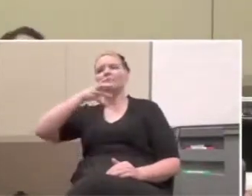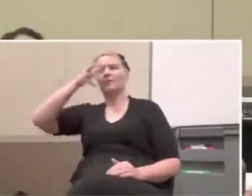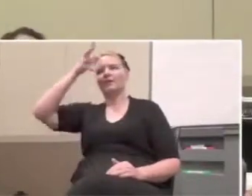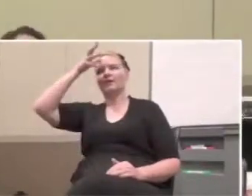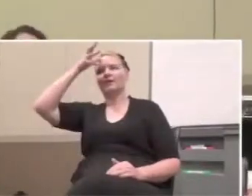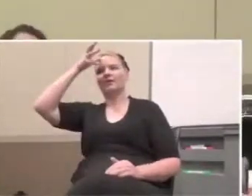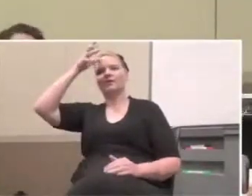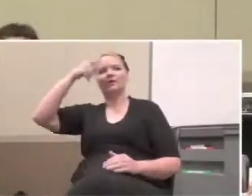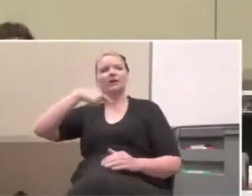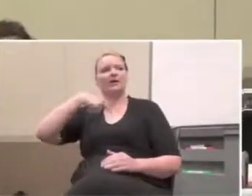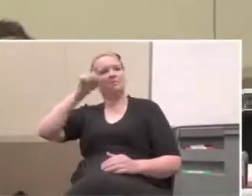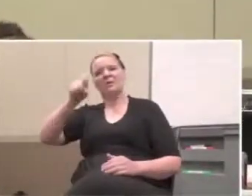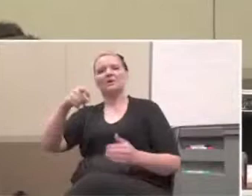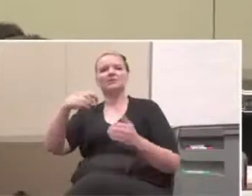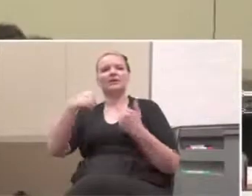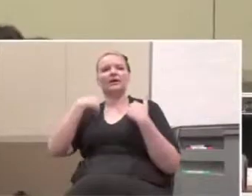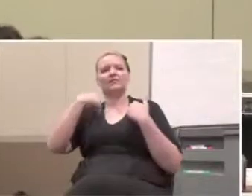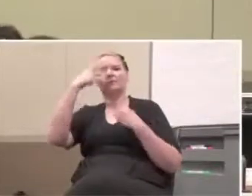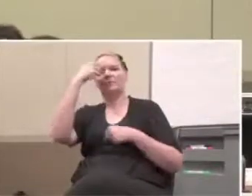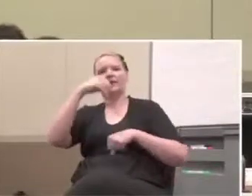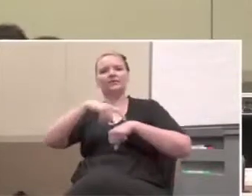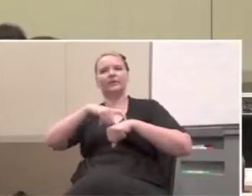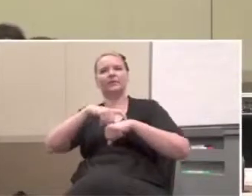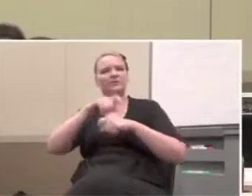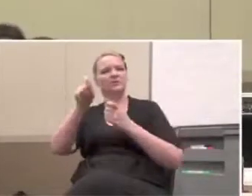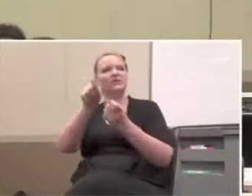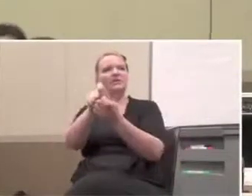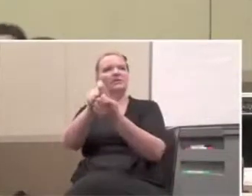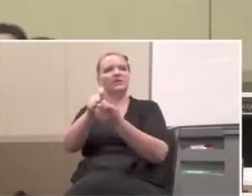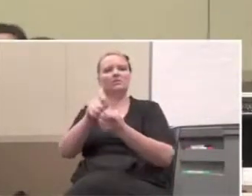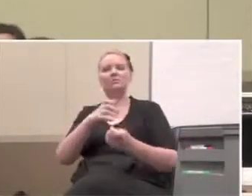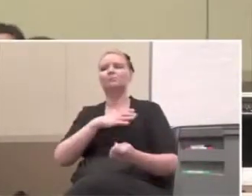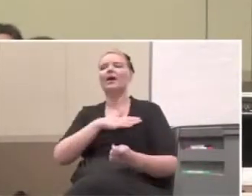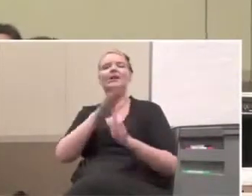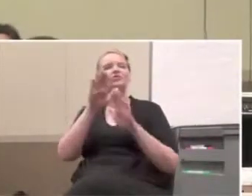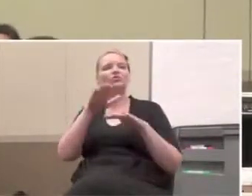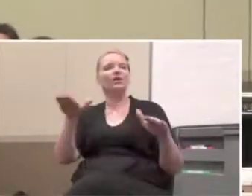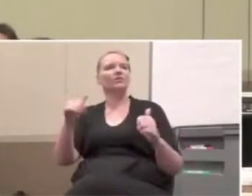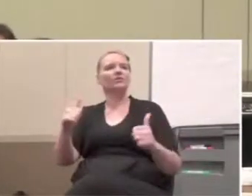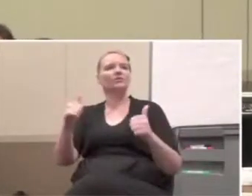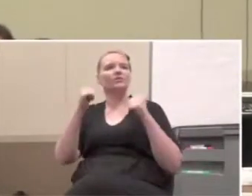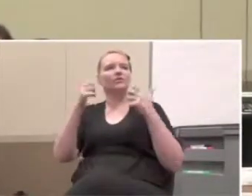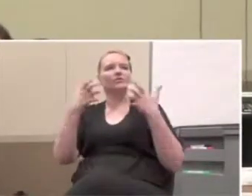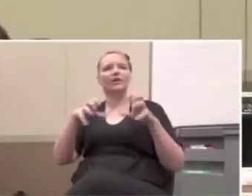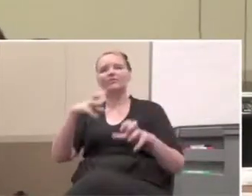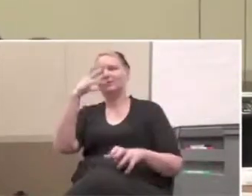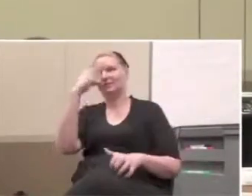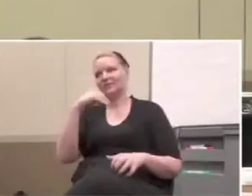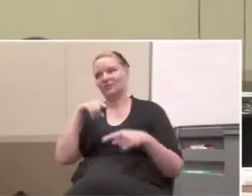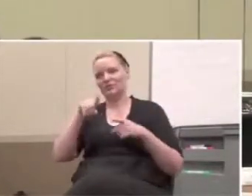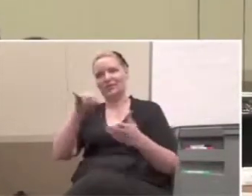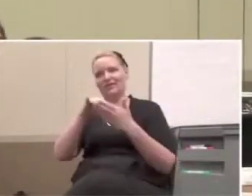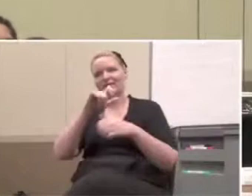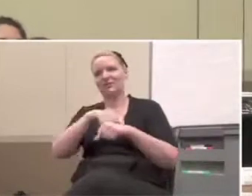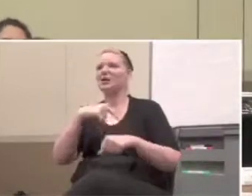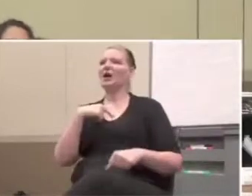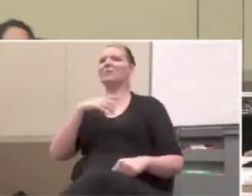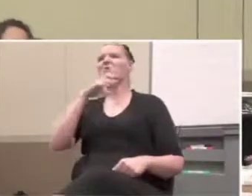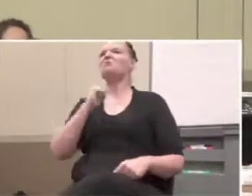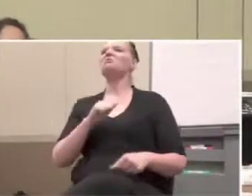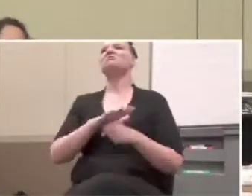certain bedtime and my child does not want to go to bed at that time because they feel like they're getting too old for that